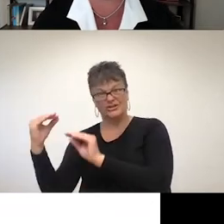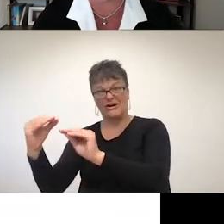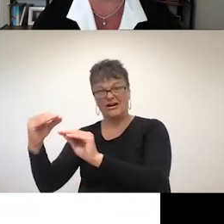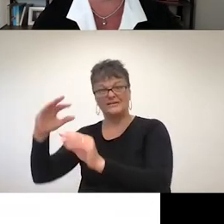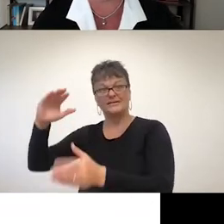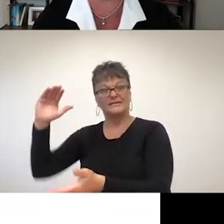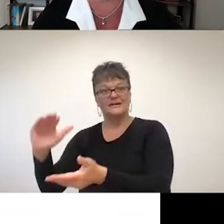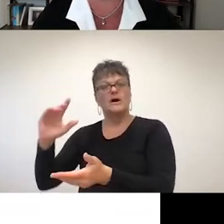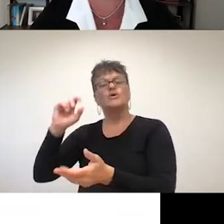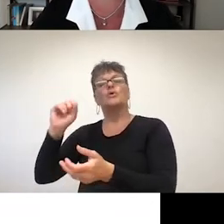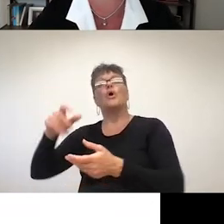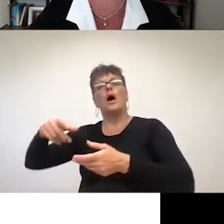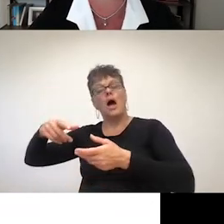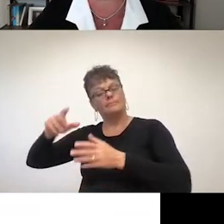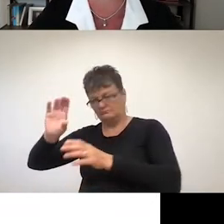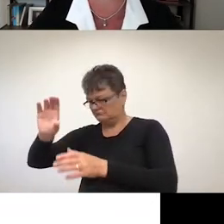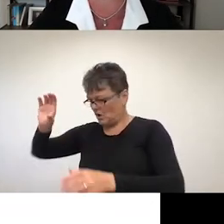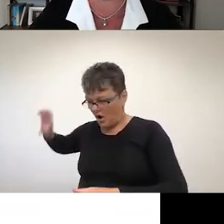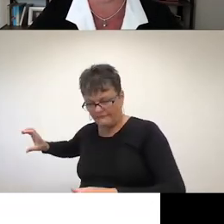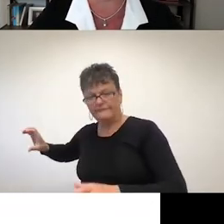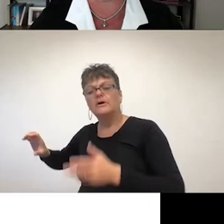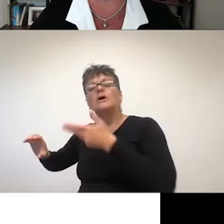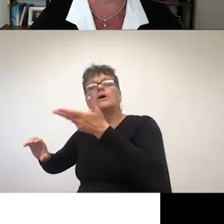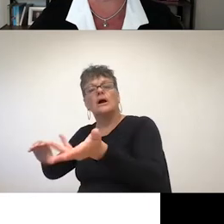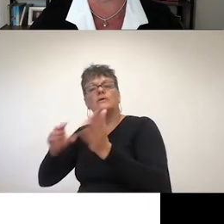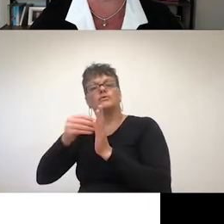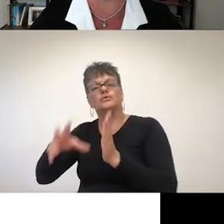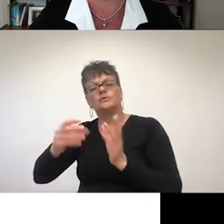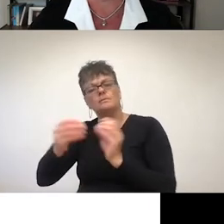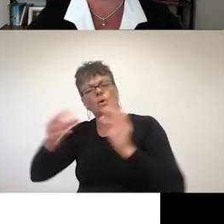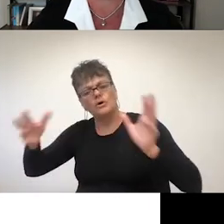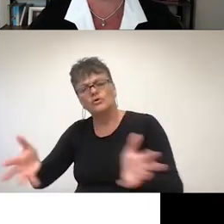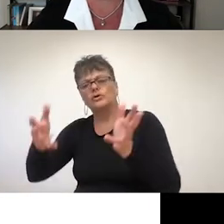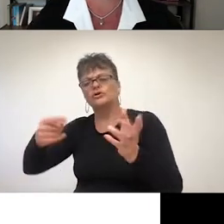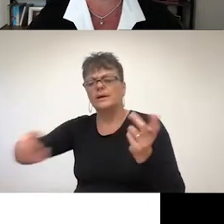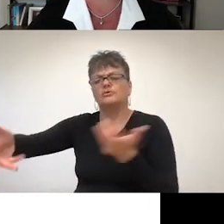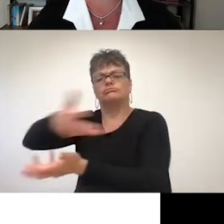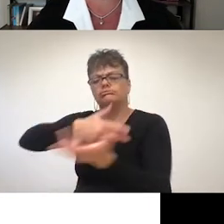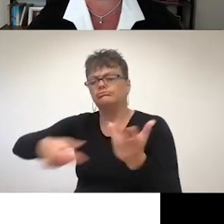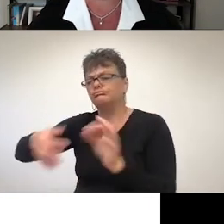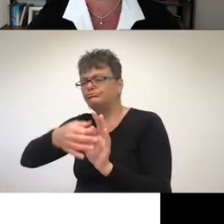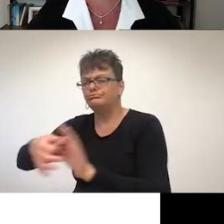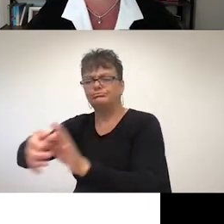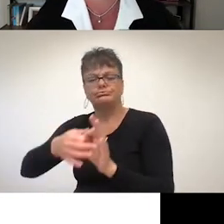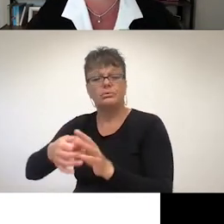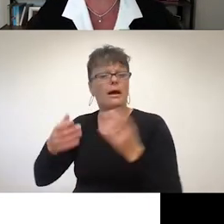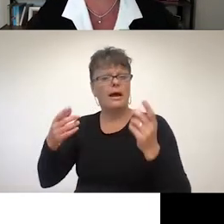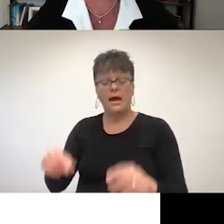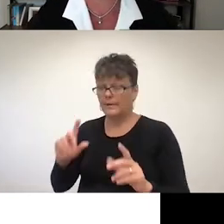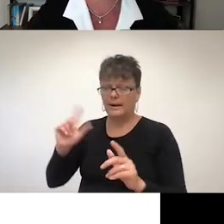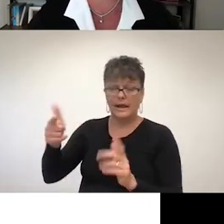those sections of reduced content did better academically in downstream courses. They knew the material better. So